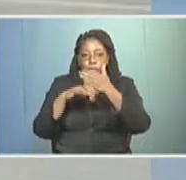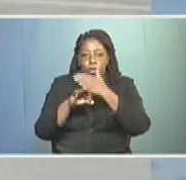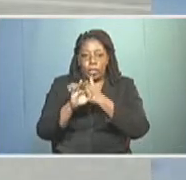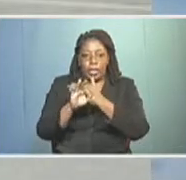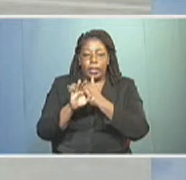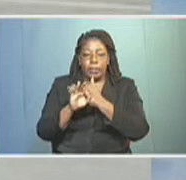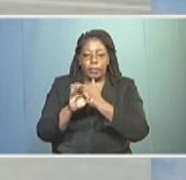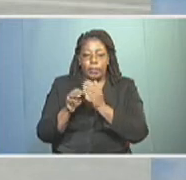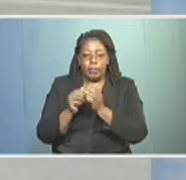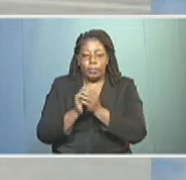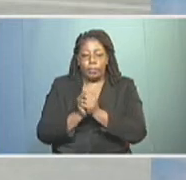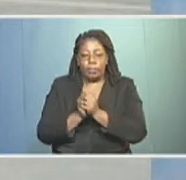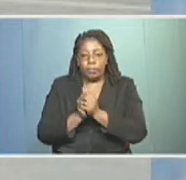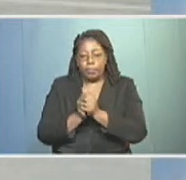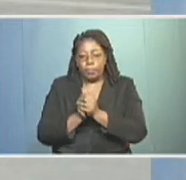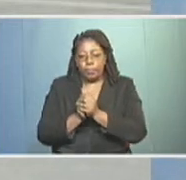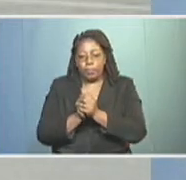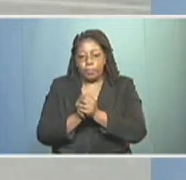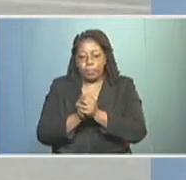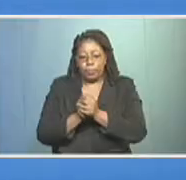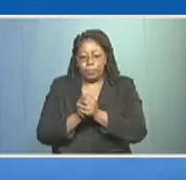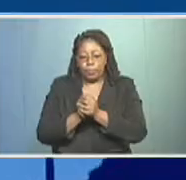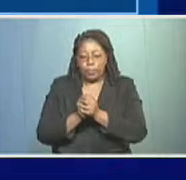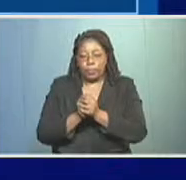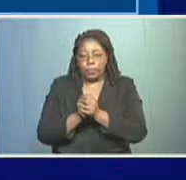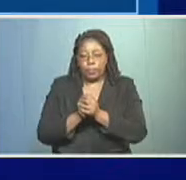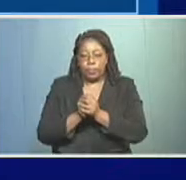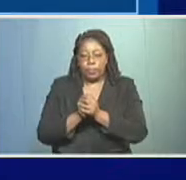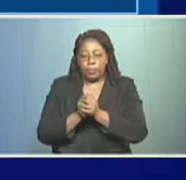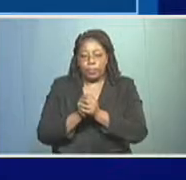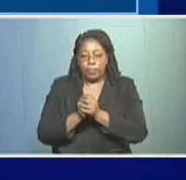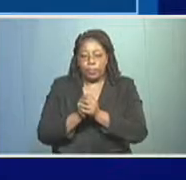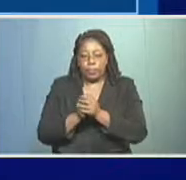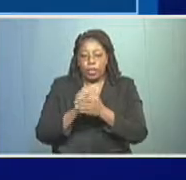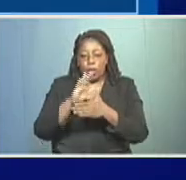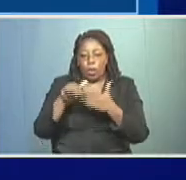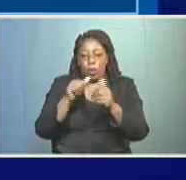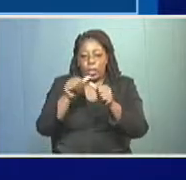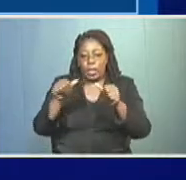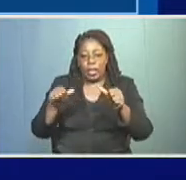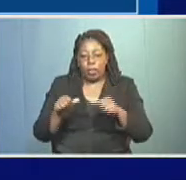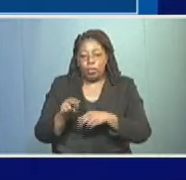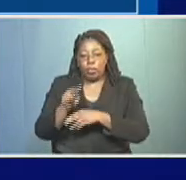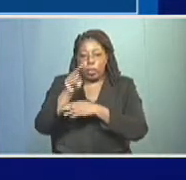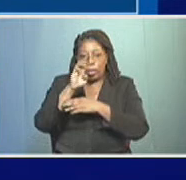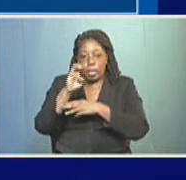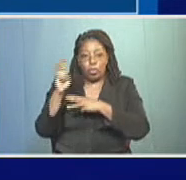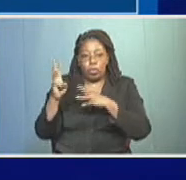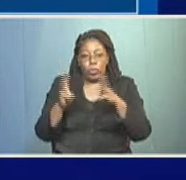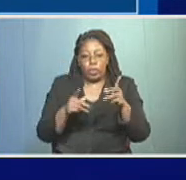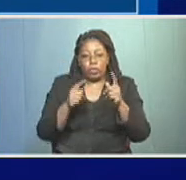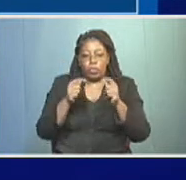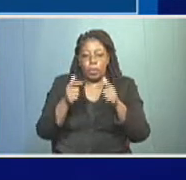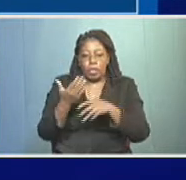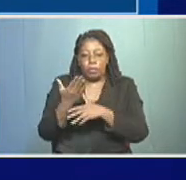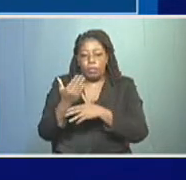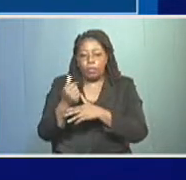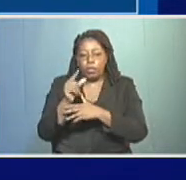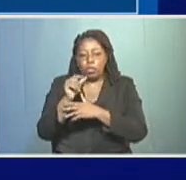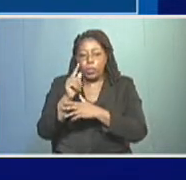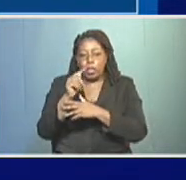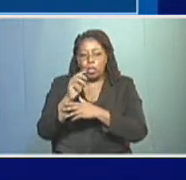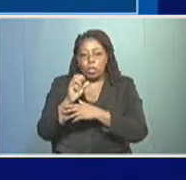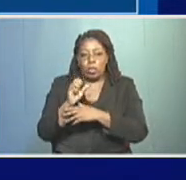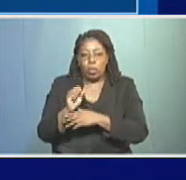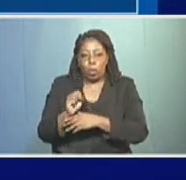by Builders Mall, home of FYP, the Tile King, and the Paint Center. For all areas, northeast to east winds and speeds 15 to 20 knots.